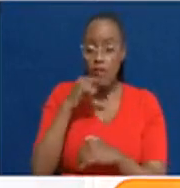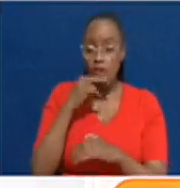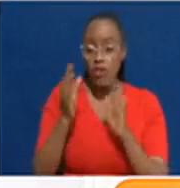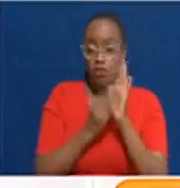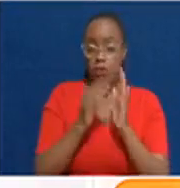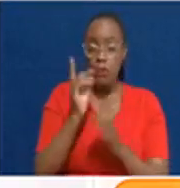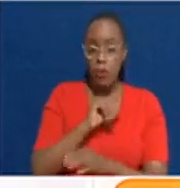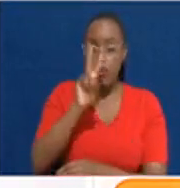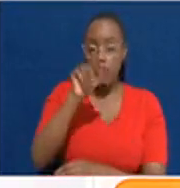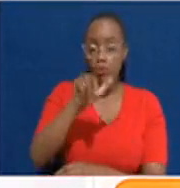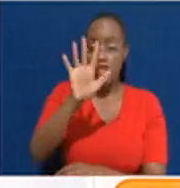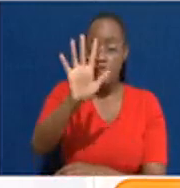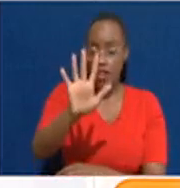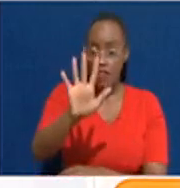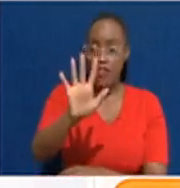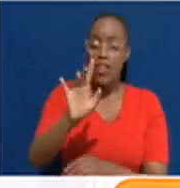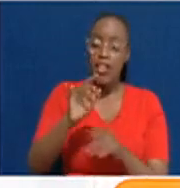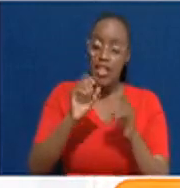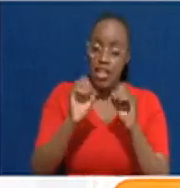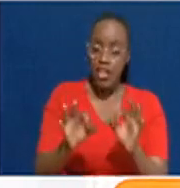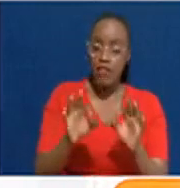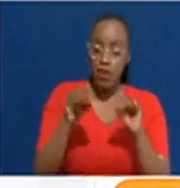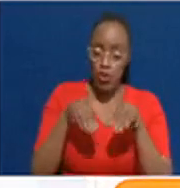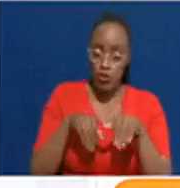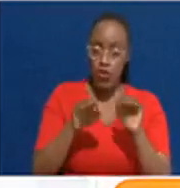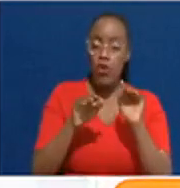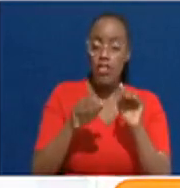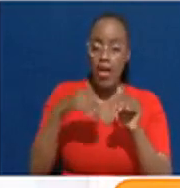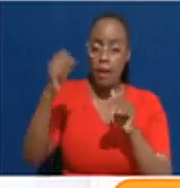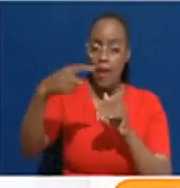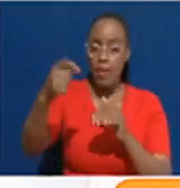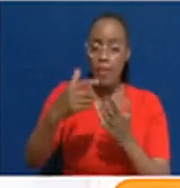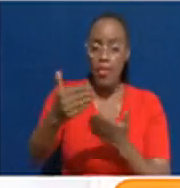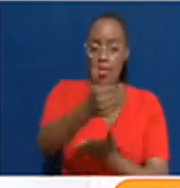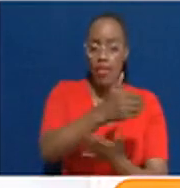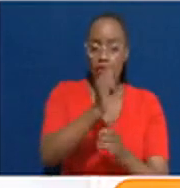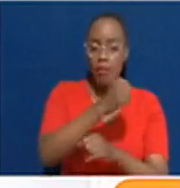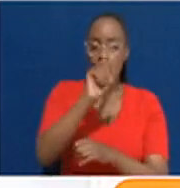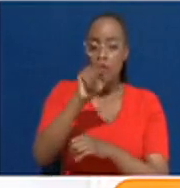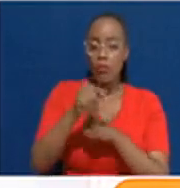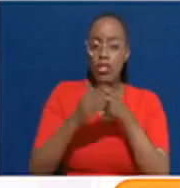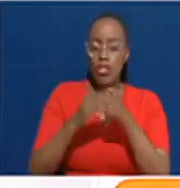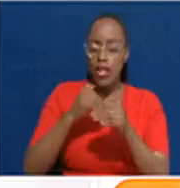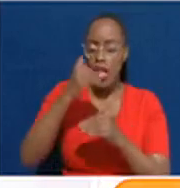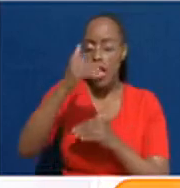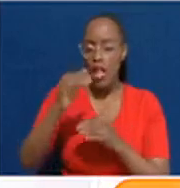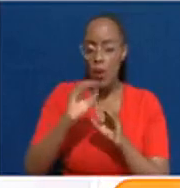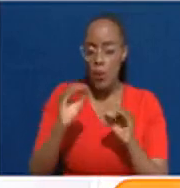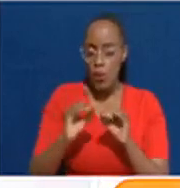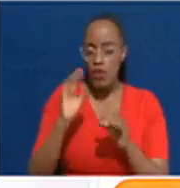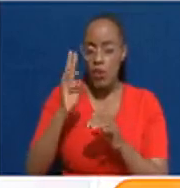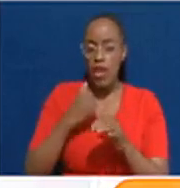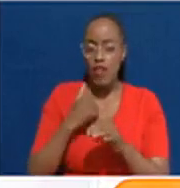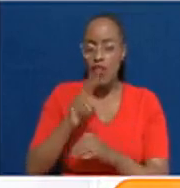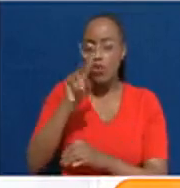mm-hmm. as 2.5. Mm-hmm. And if we go by their monthly collection, they will not go beyond 1.9. So they will fall far short of